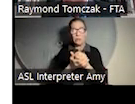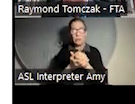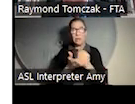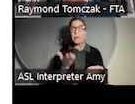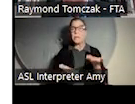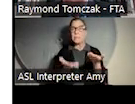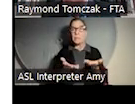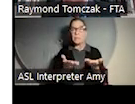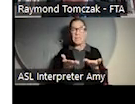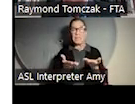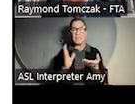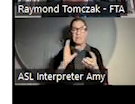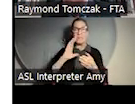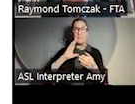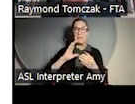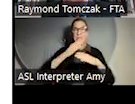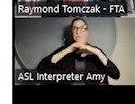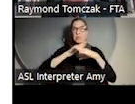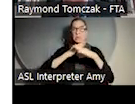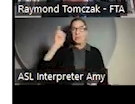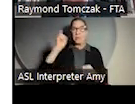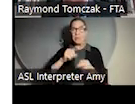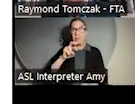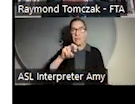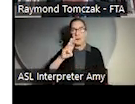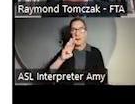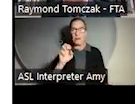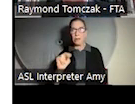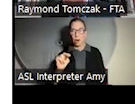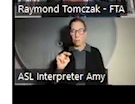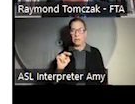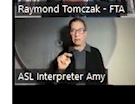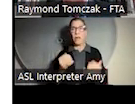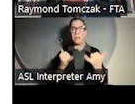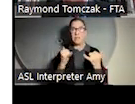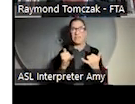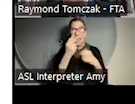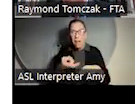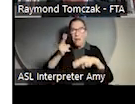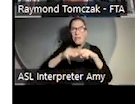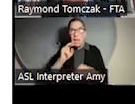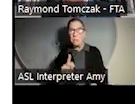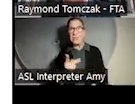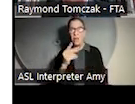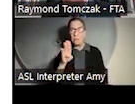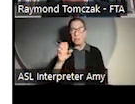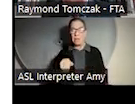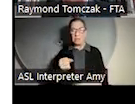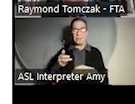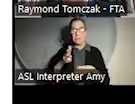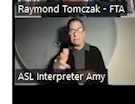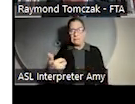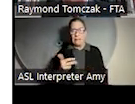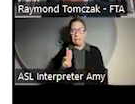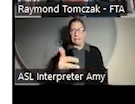of carbon capture, or at the very least to capture emissions from double the number of buses coming in and out, and through